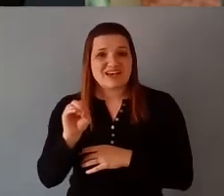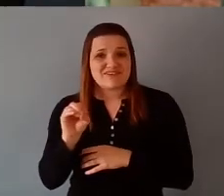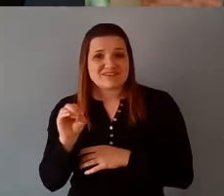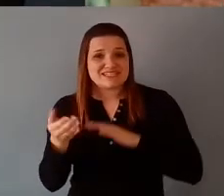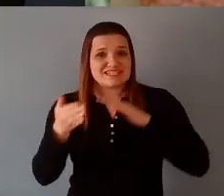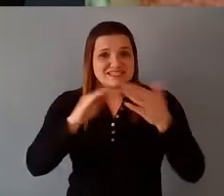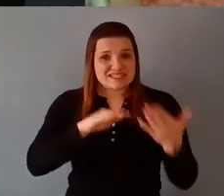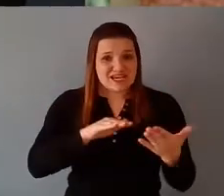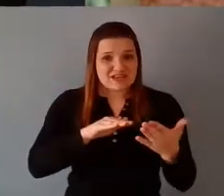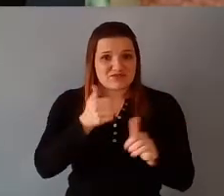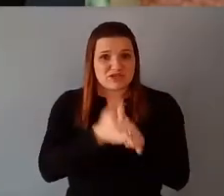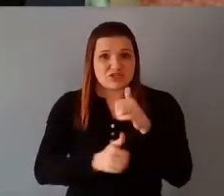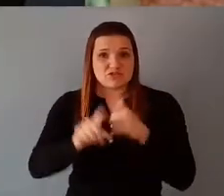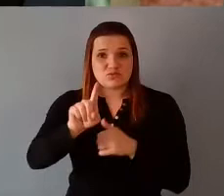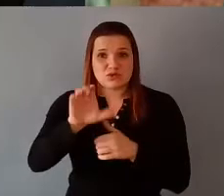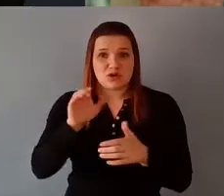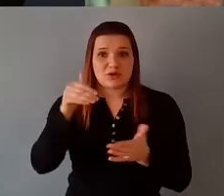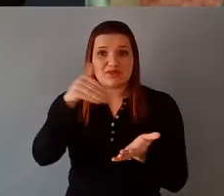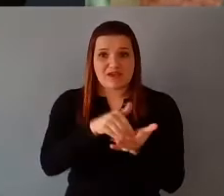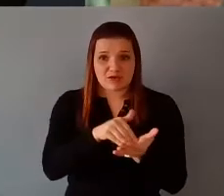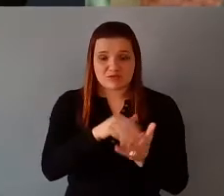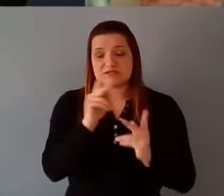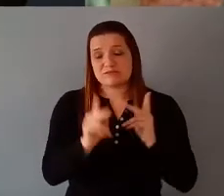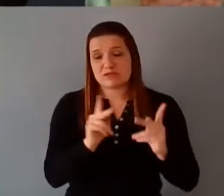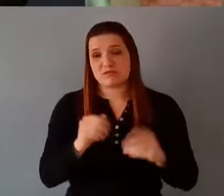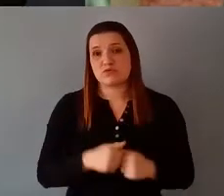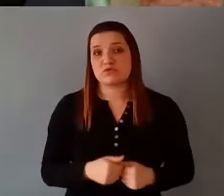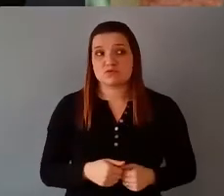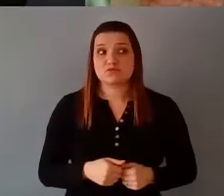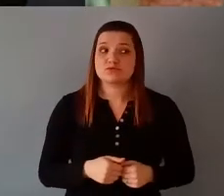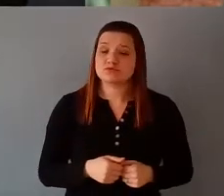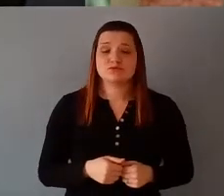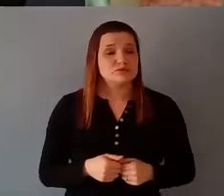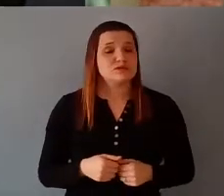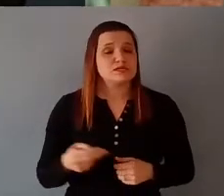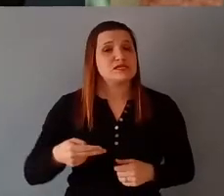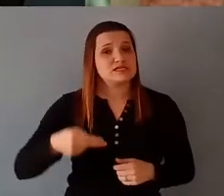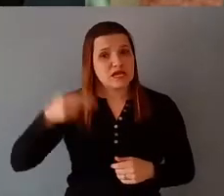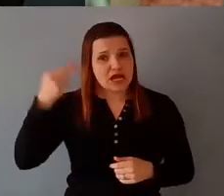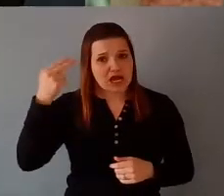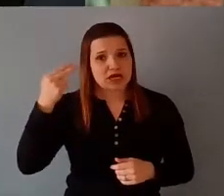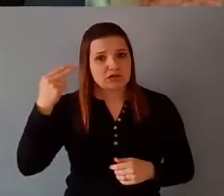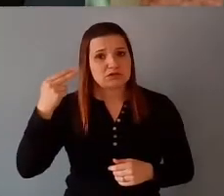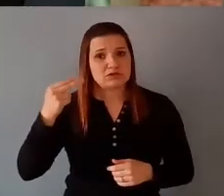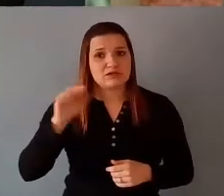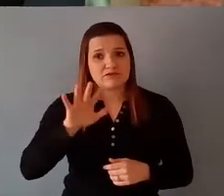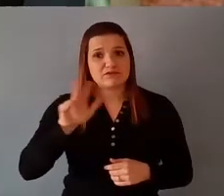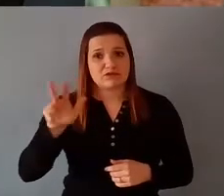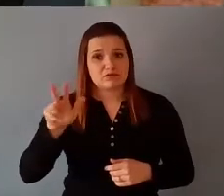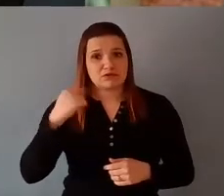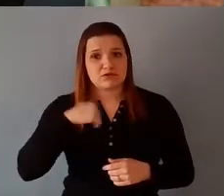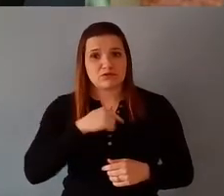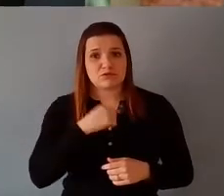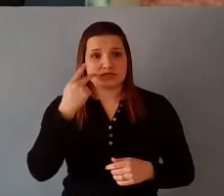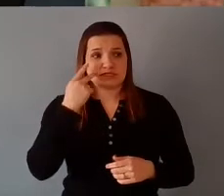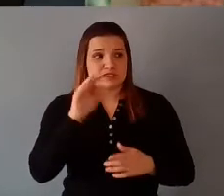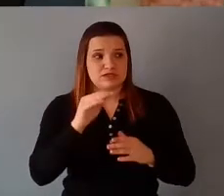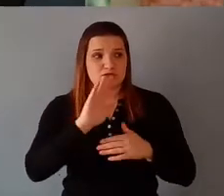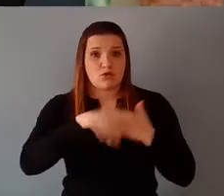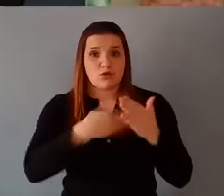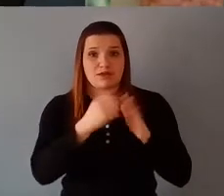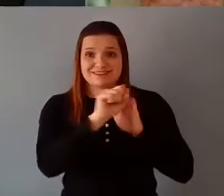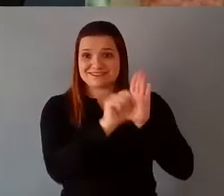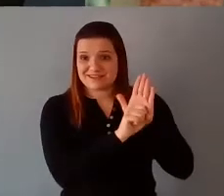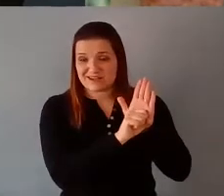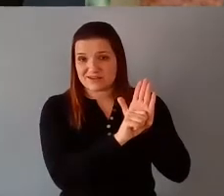100,000 people. So that is quite a bit higher than the 53 that we see statewide. And